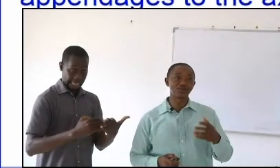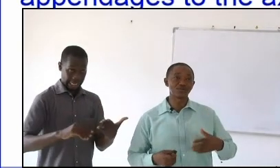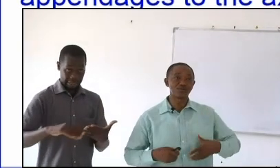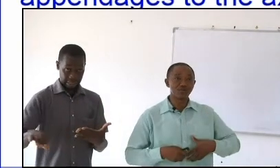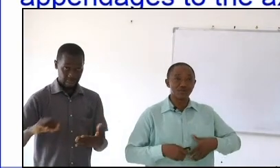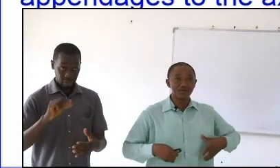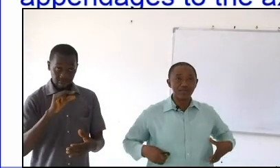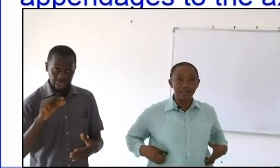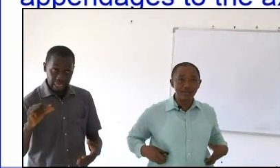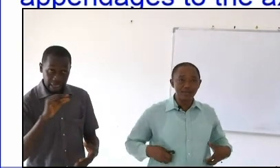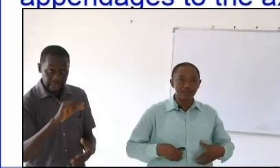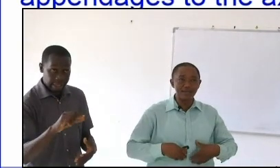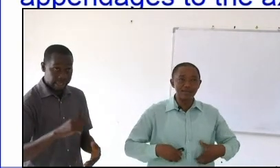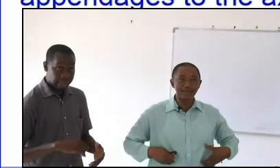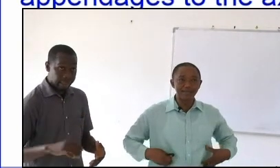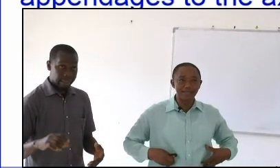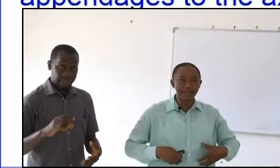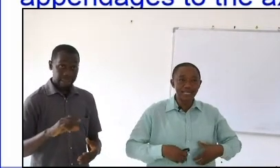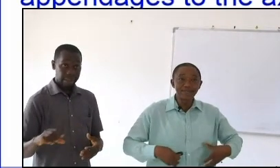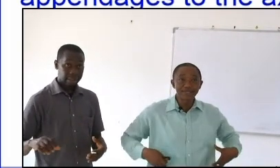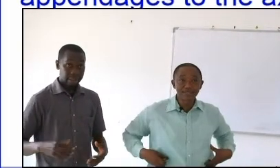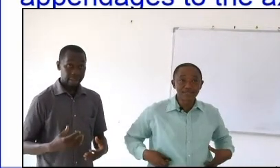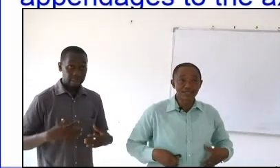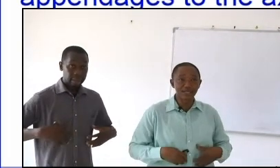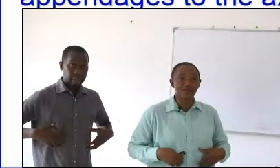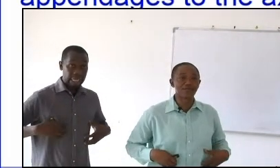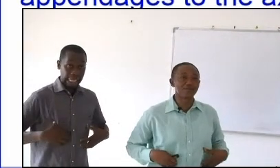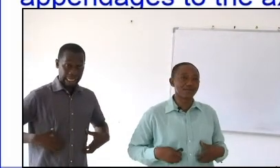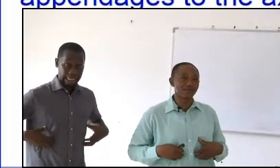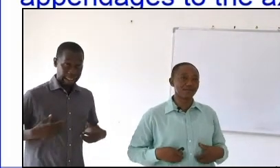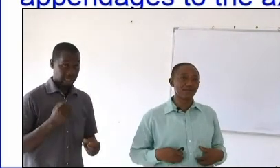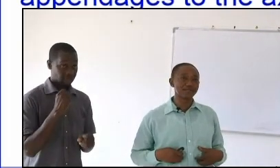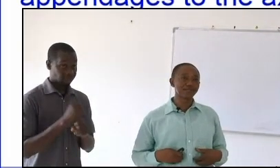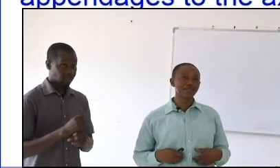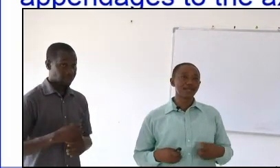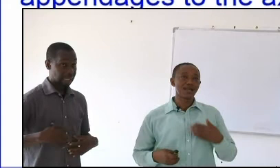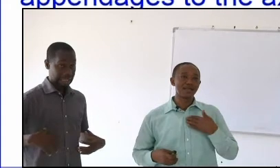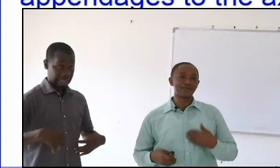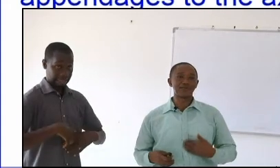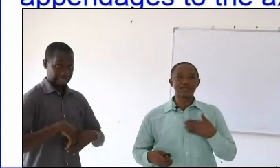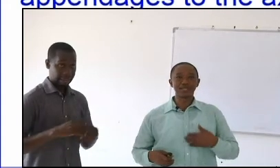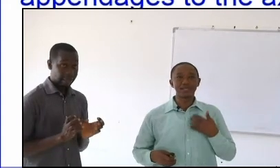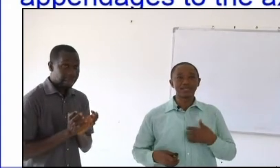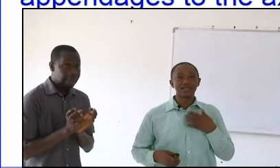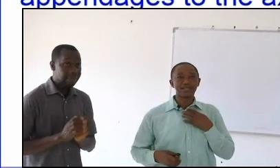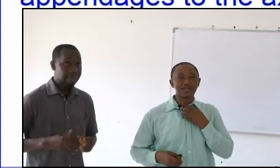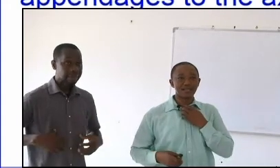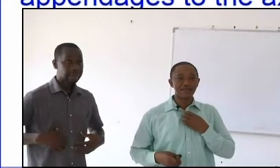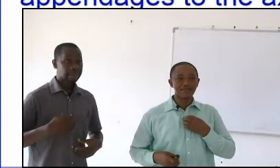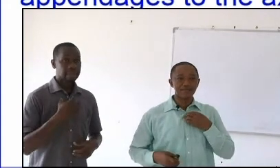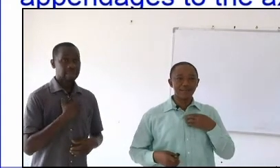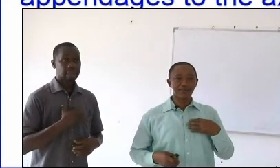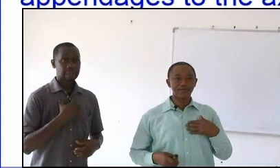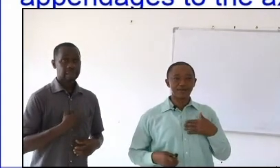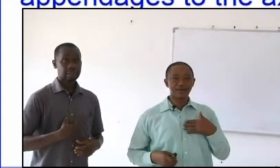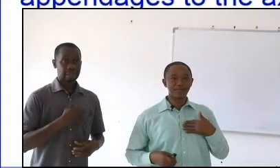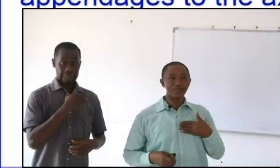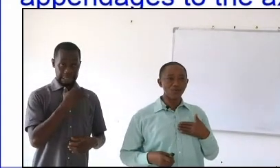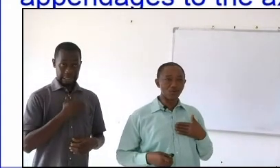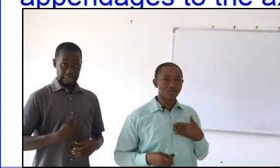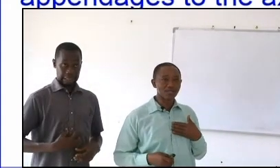you come to the ribs that form the rib cage. At the front here, you have a flap